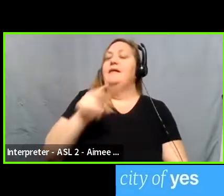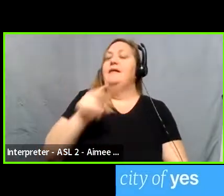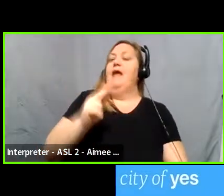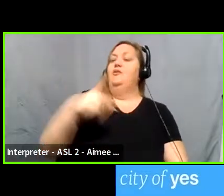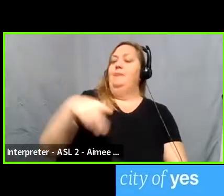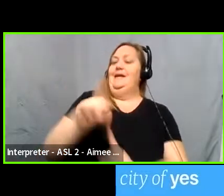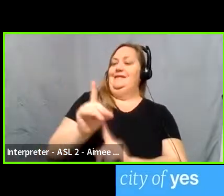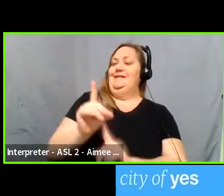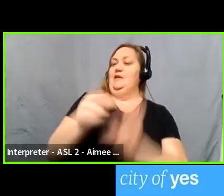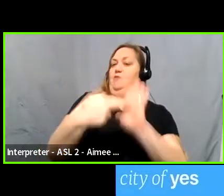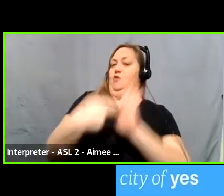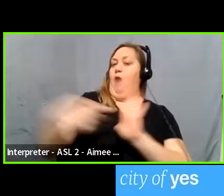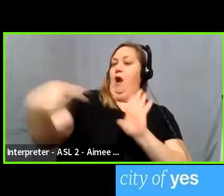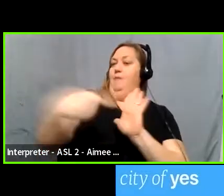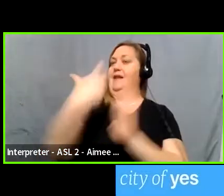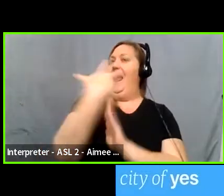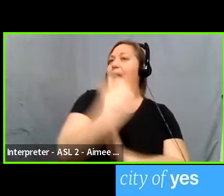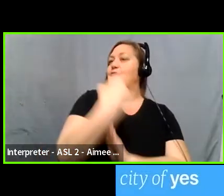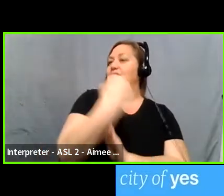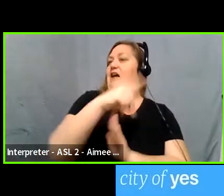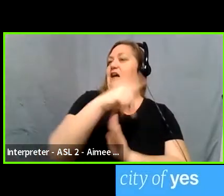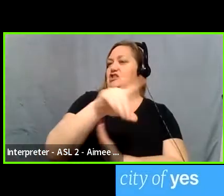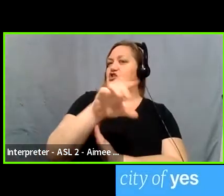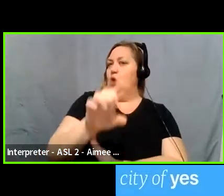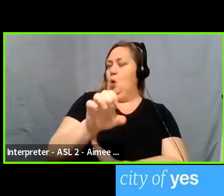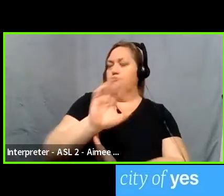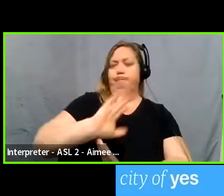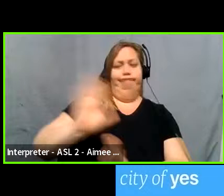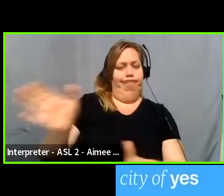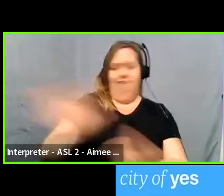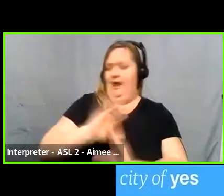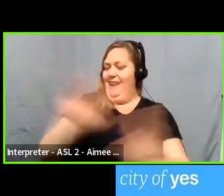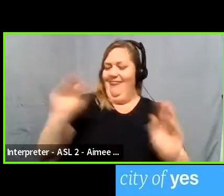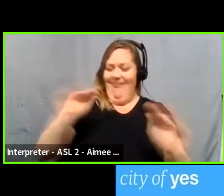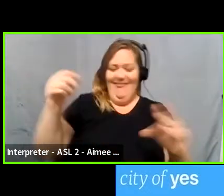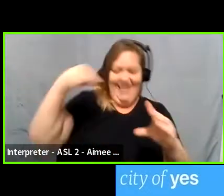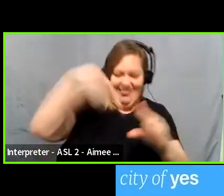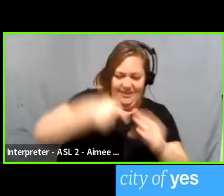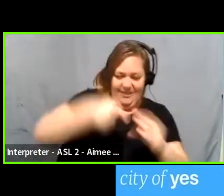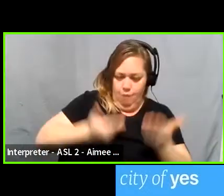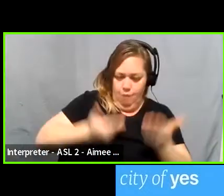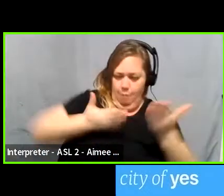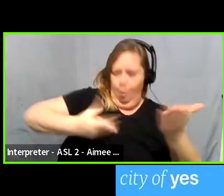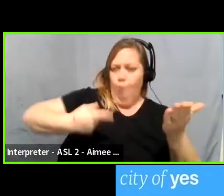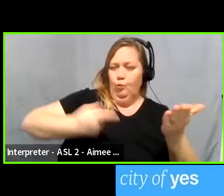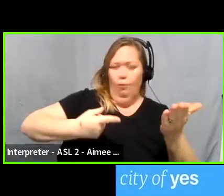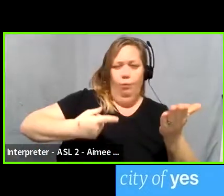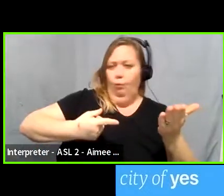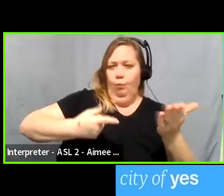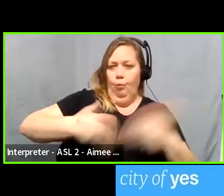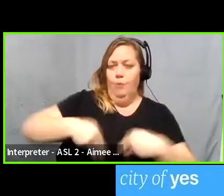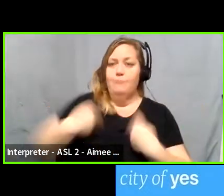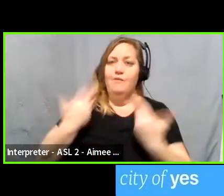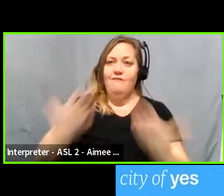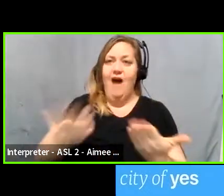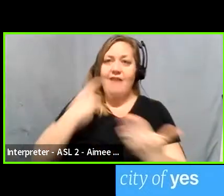requirements that exist outside the zoning. So nothing in this proposal, um, would provide for homeless set